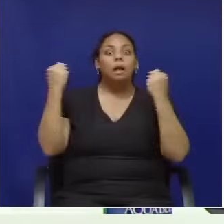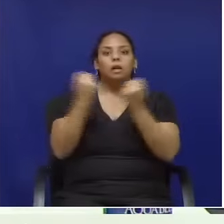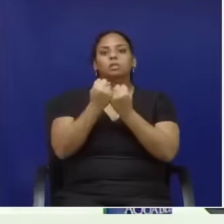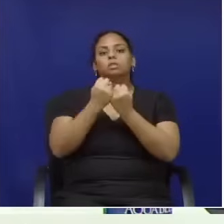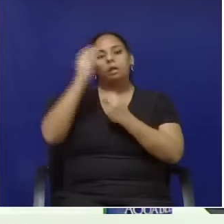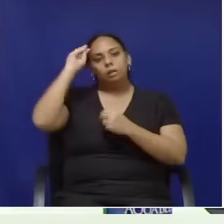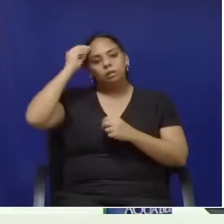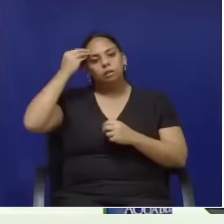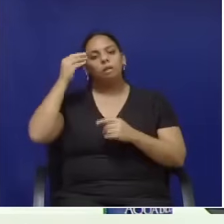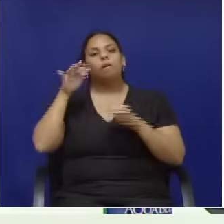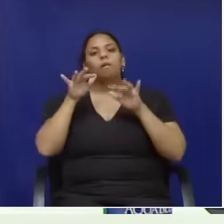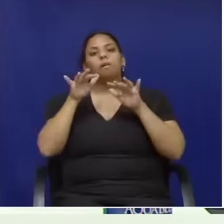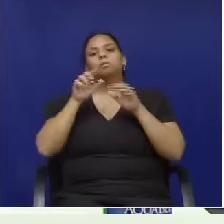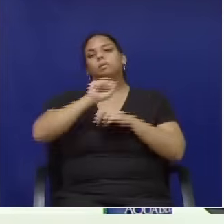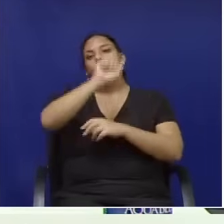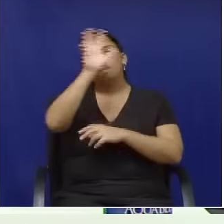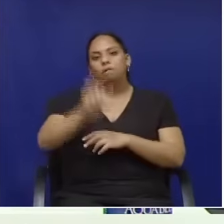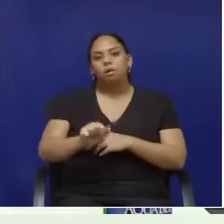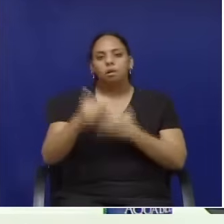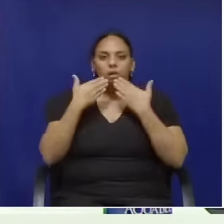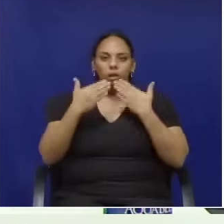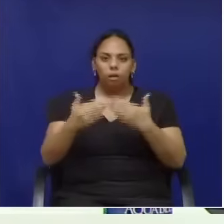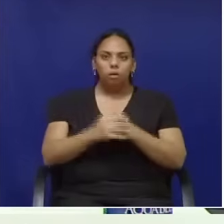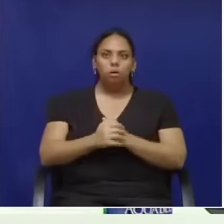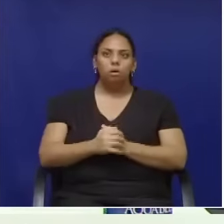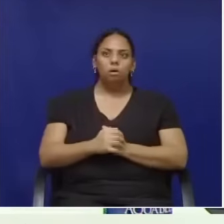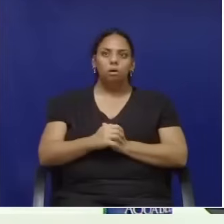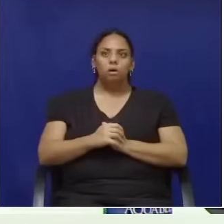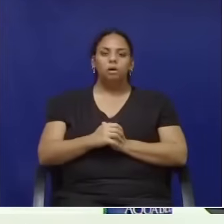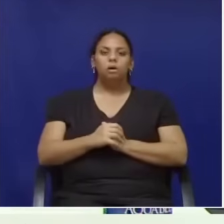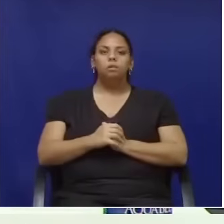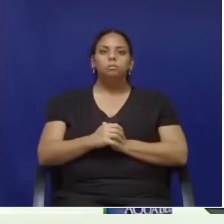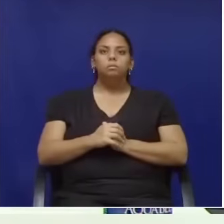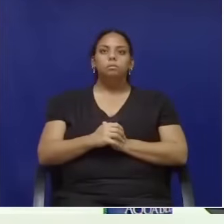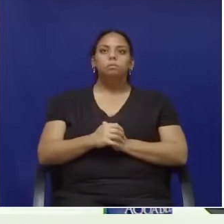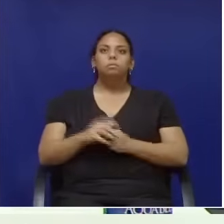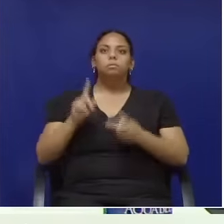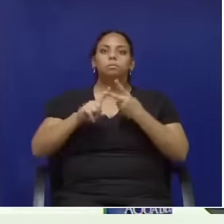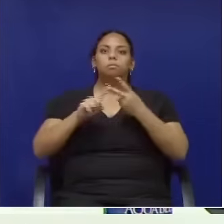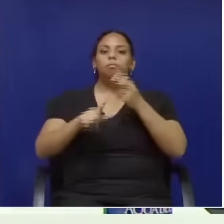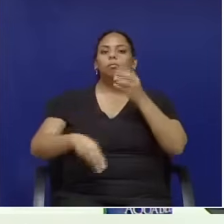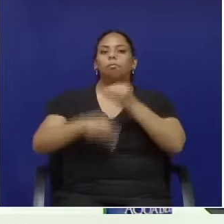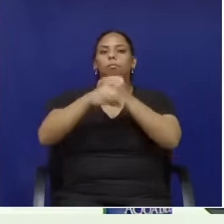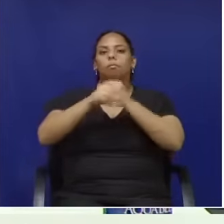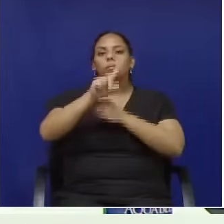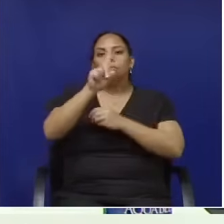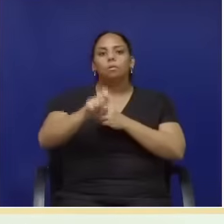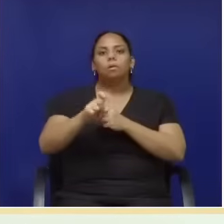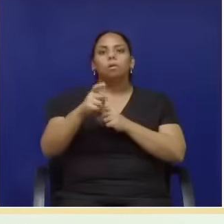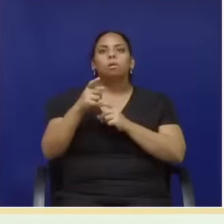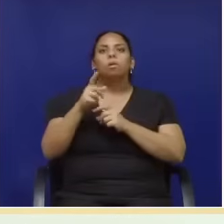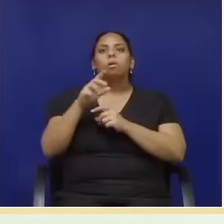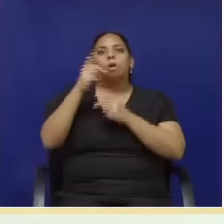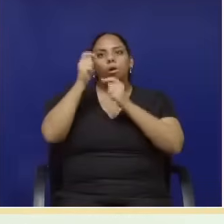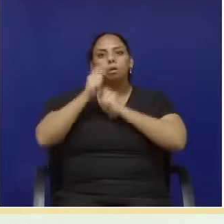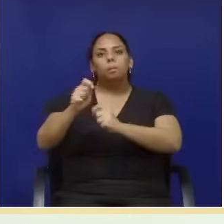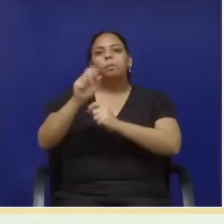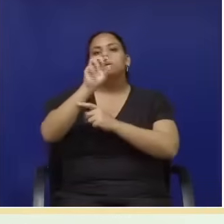of the Republic of South Africa. Thank you. The second supplementary question will be asked by the Honourable